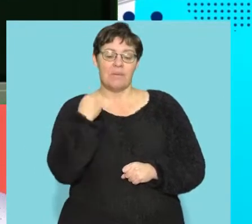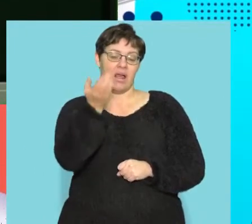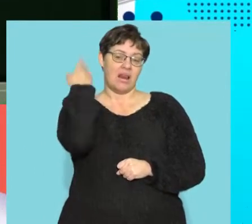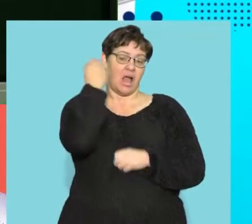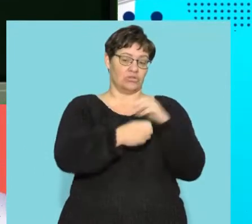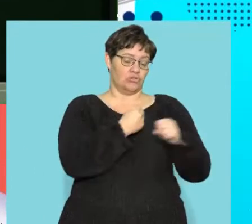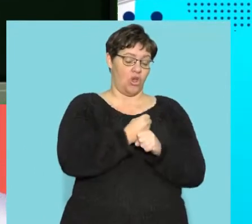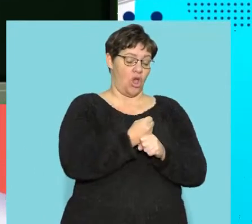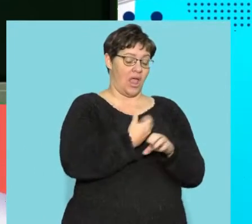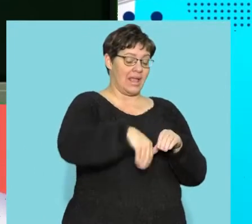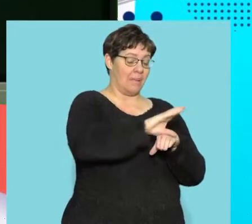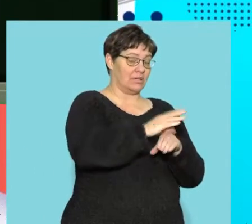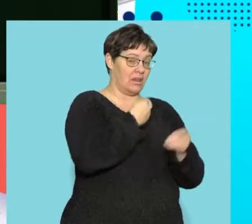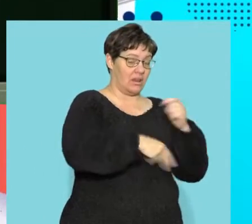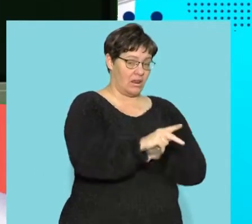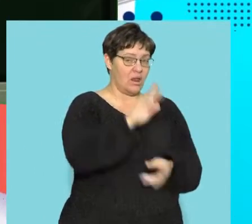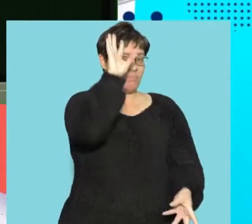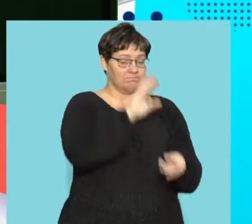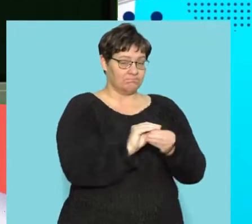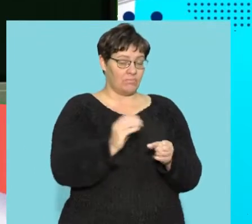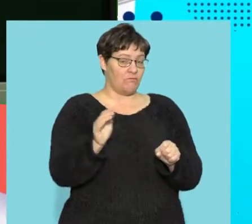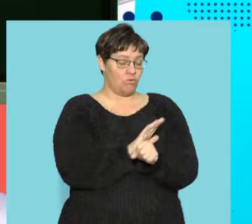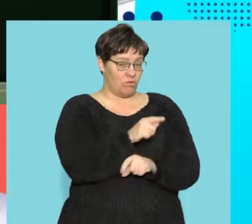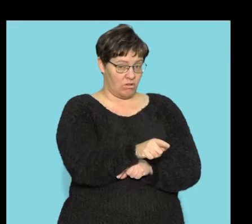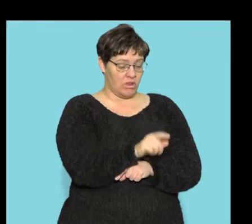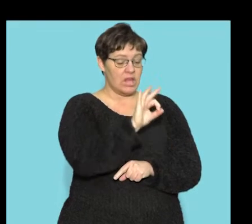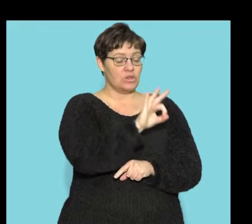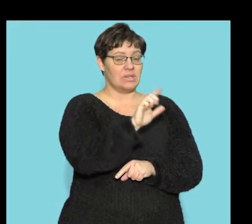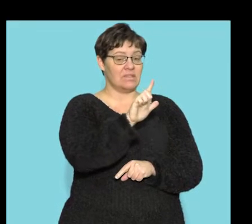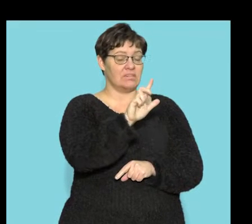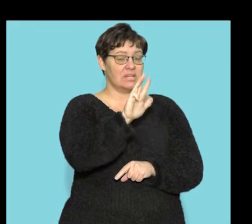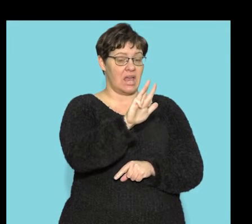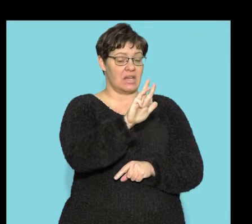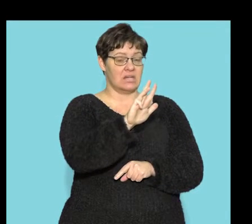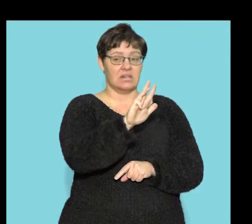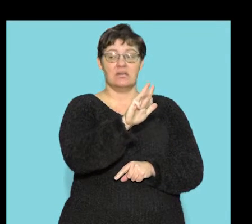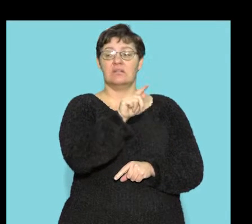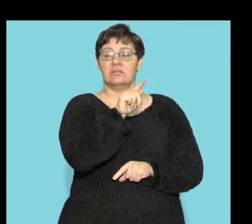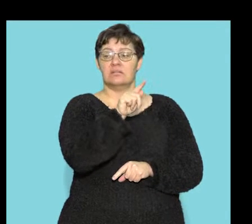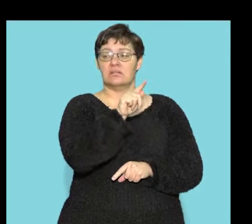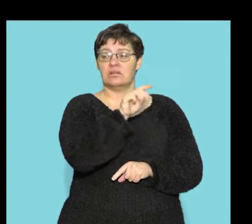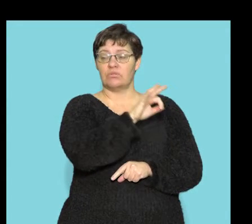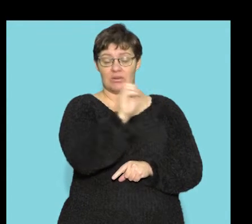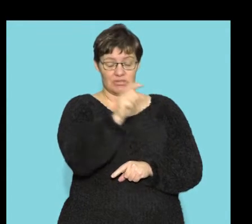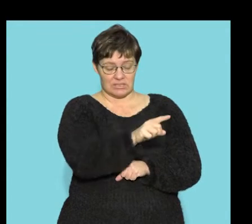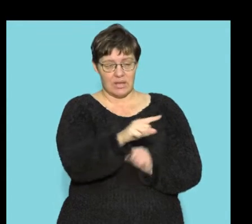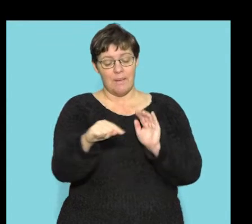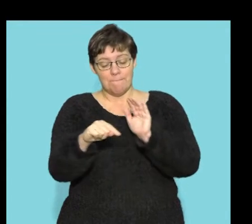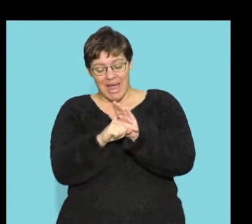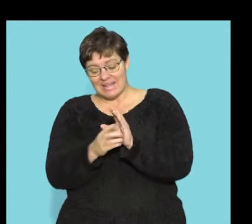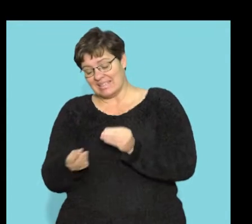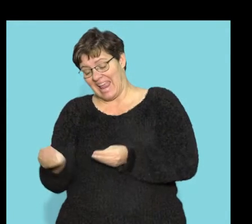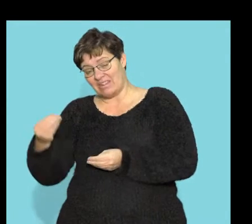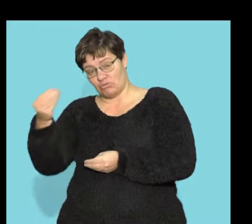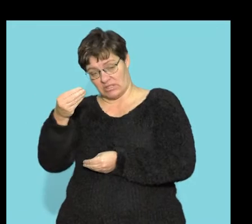capital repayment, the total figure, the bank figure, the 379,200, minus the interest you